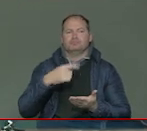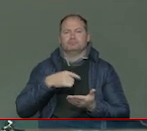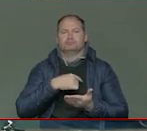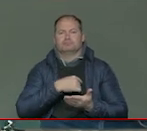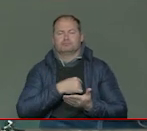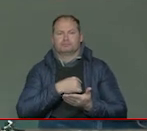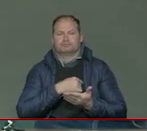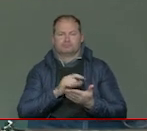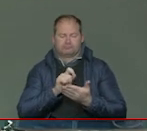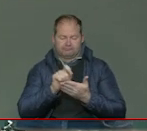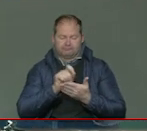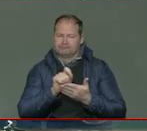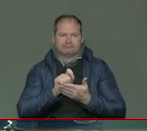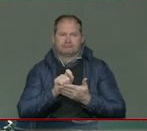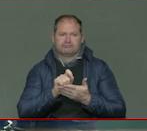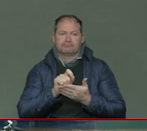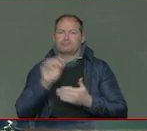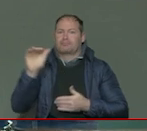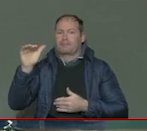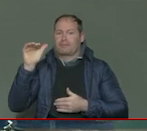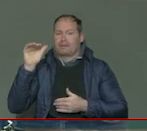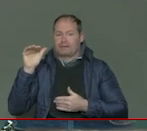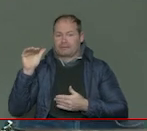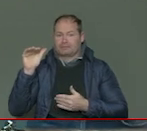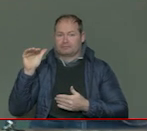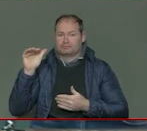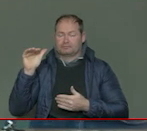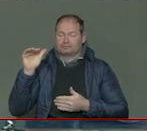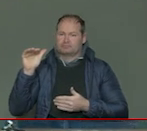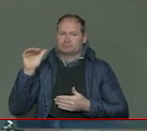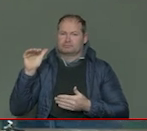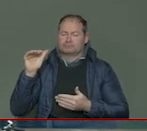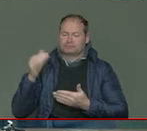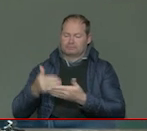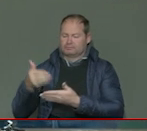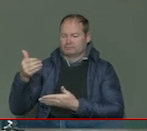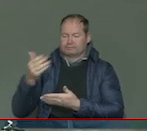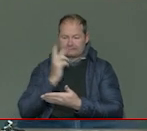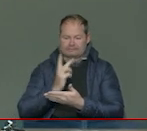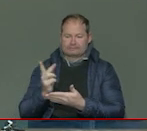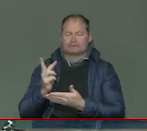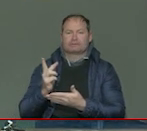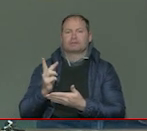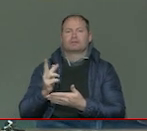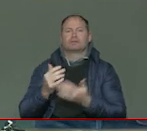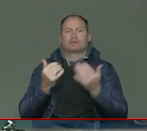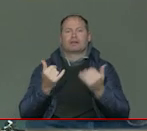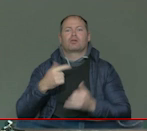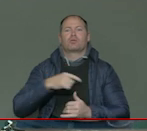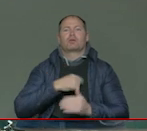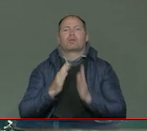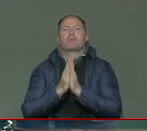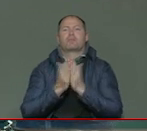for, so that will show on the bank statement, but that won't show on our CRJ and CPJ. So we have to complete our books, all